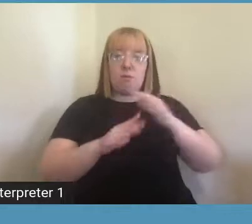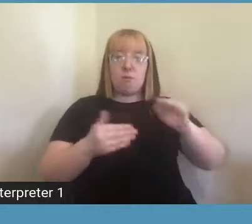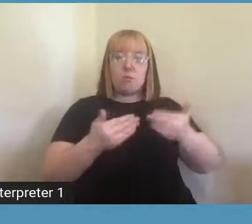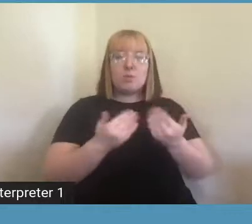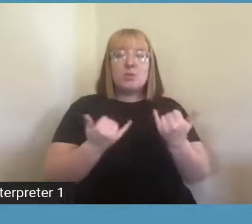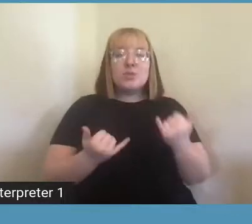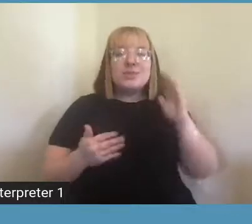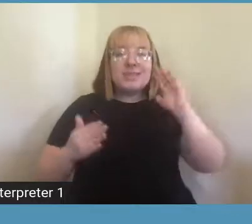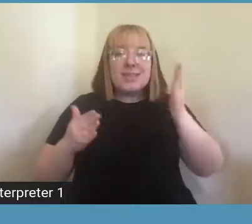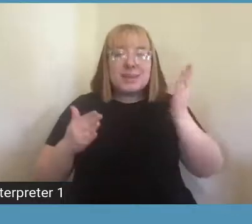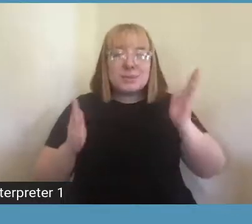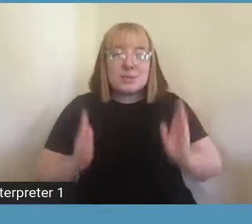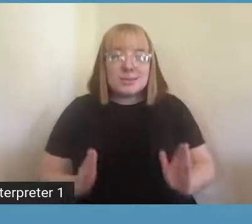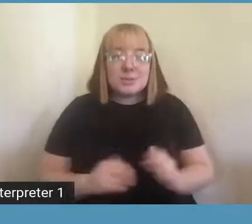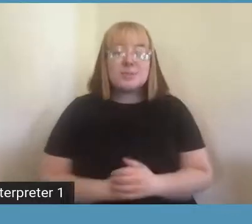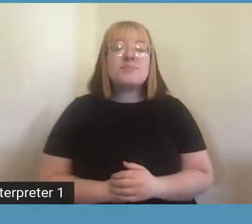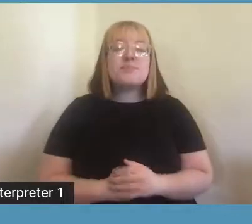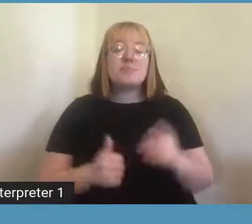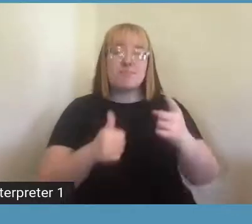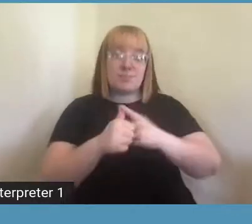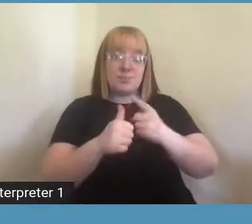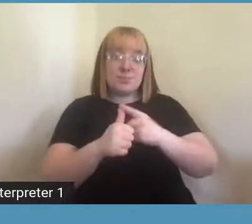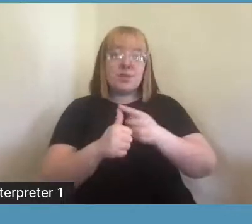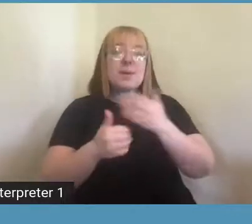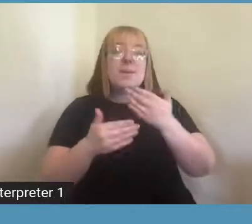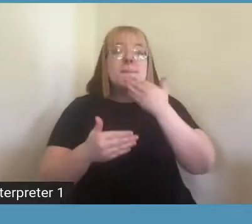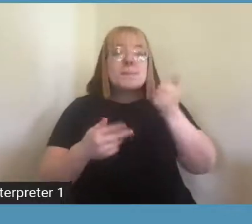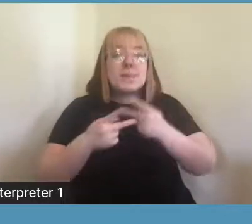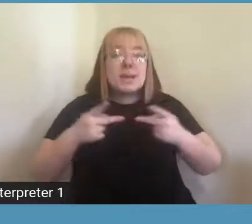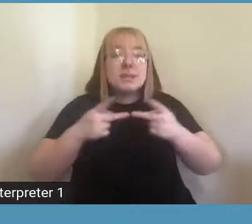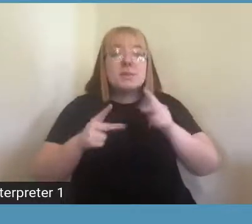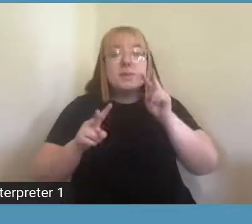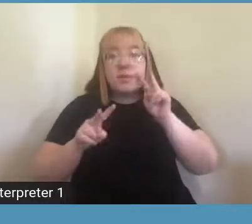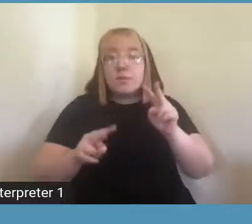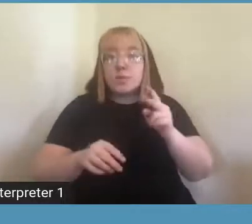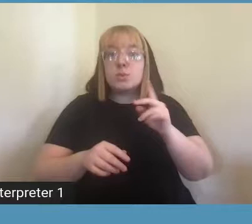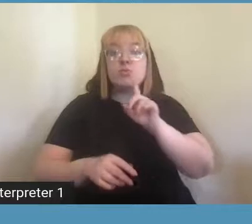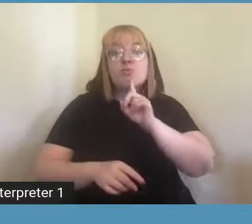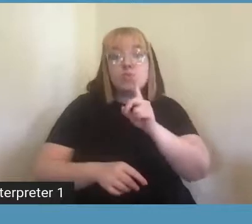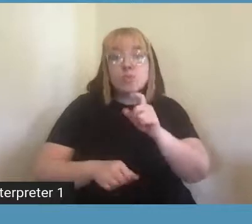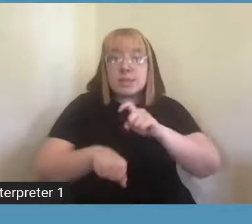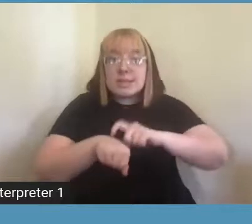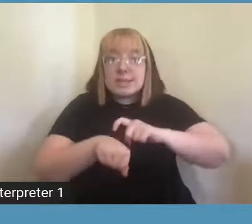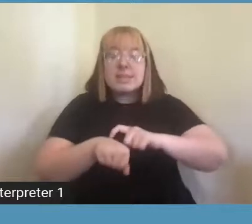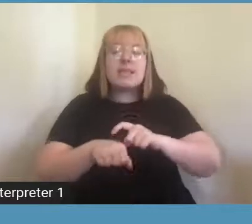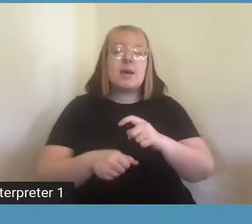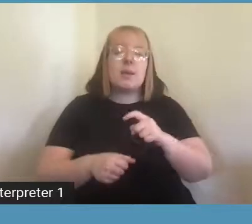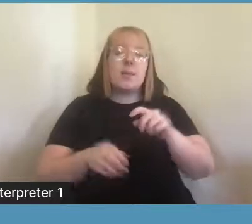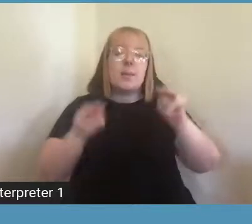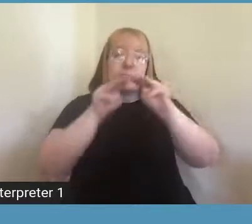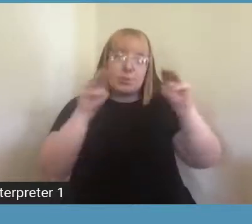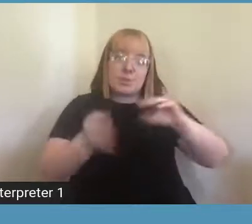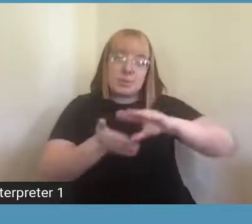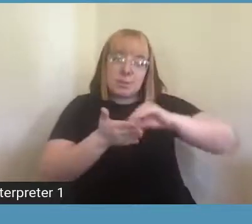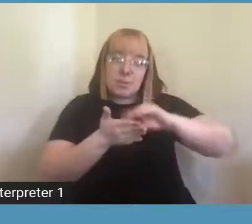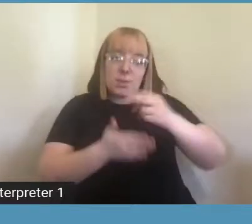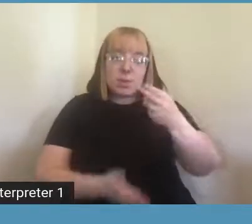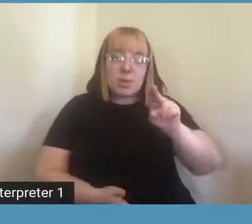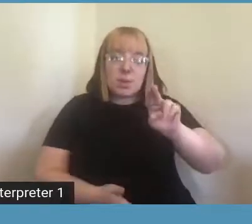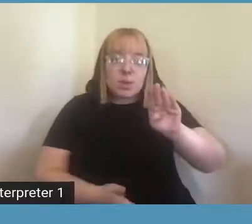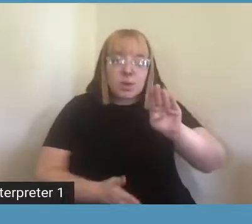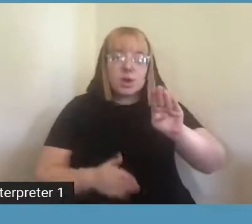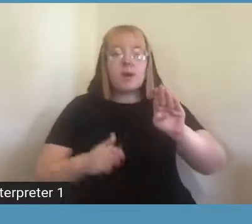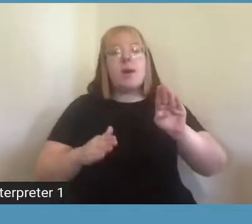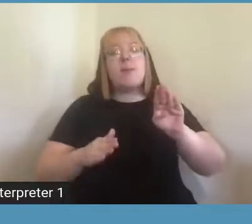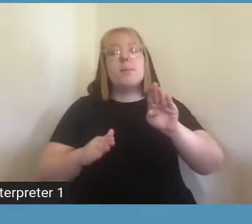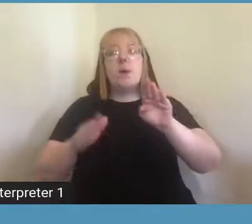get started. First, the best place to view this session in real time is on the Museum Learning Hub website under the Watch Live